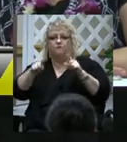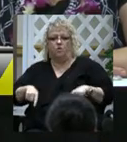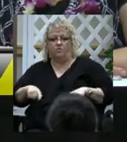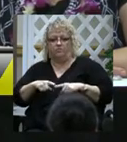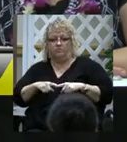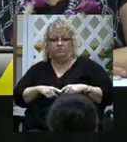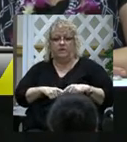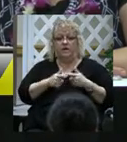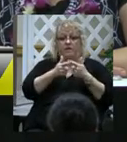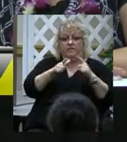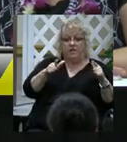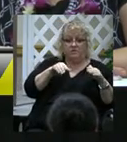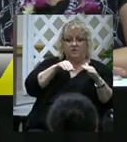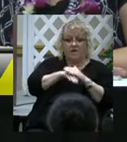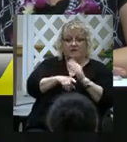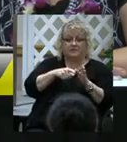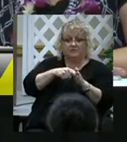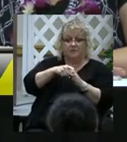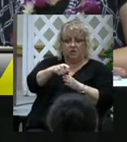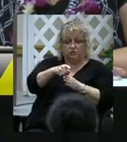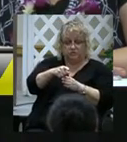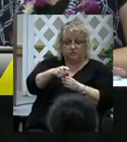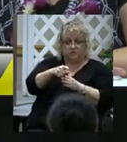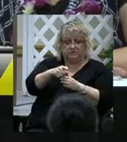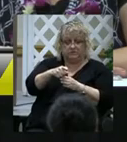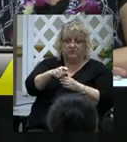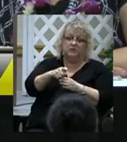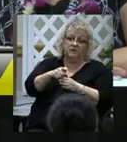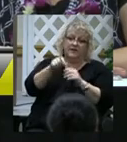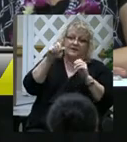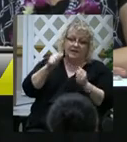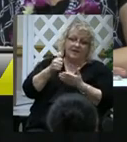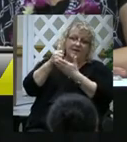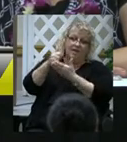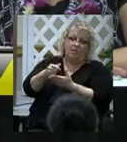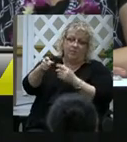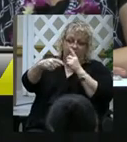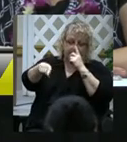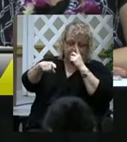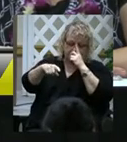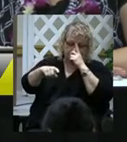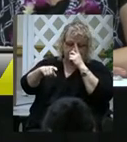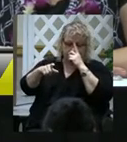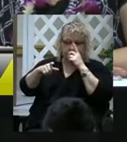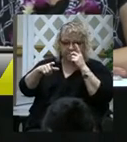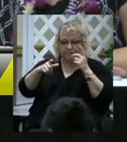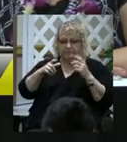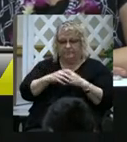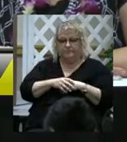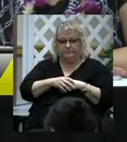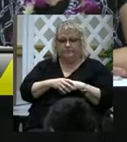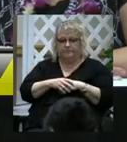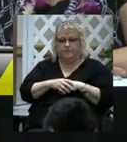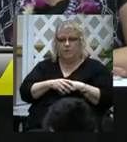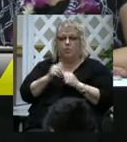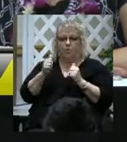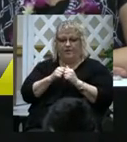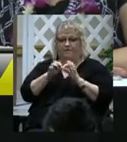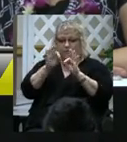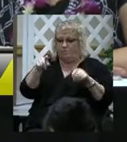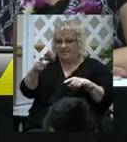language access specialists are able to help them in sight translating those. And